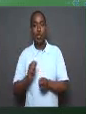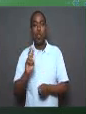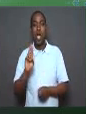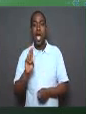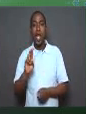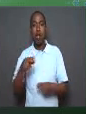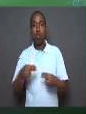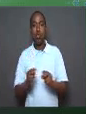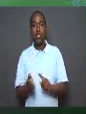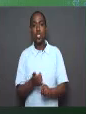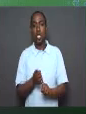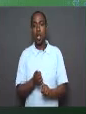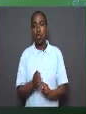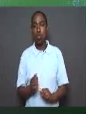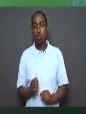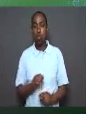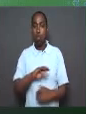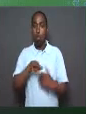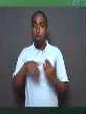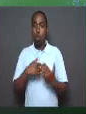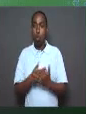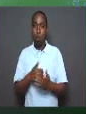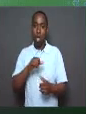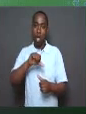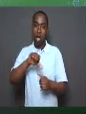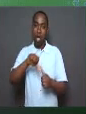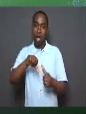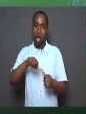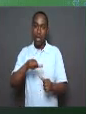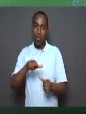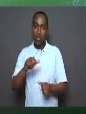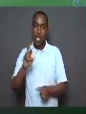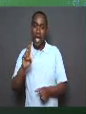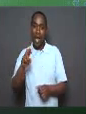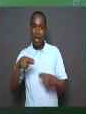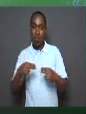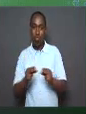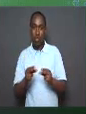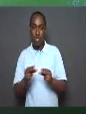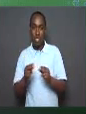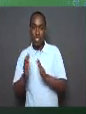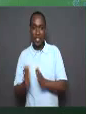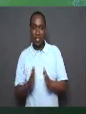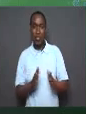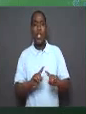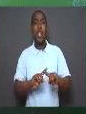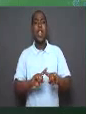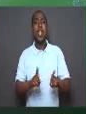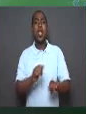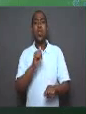of atoms in the R group varies between different amino